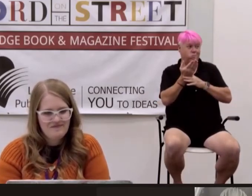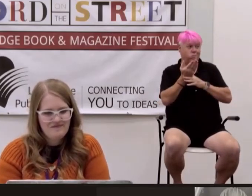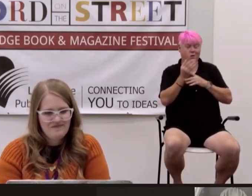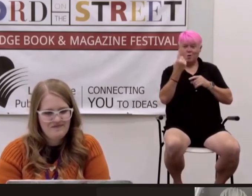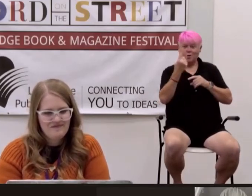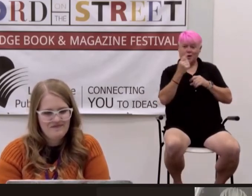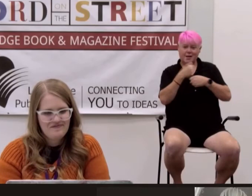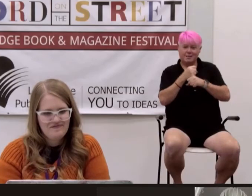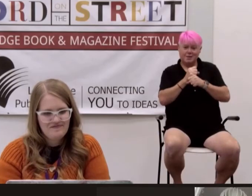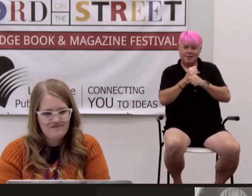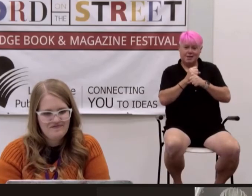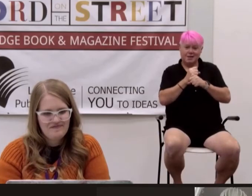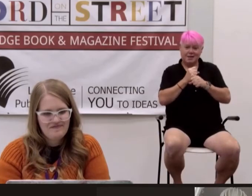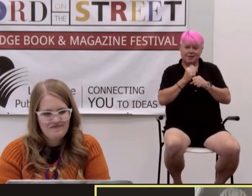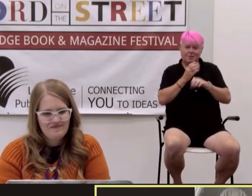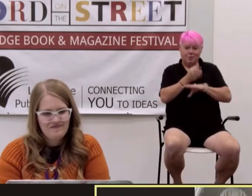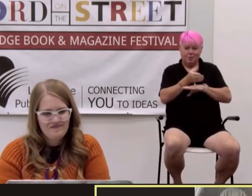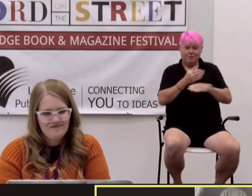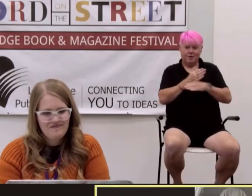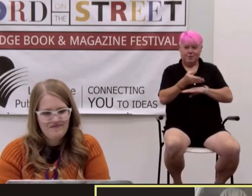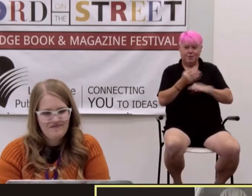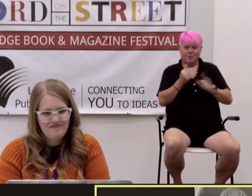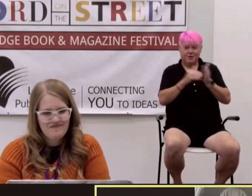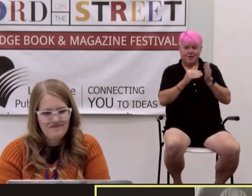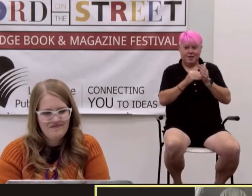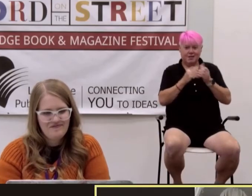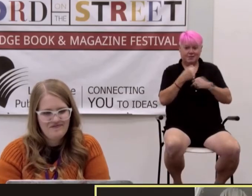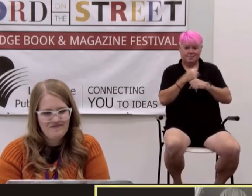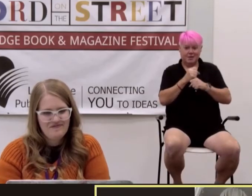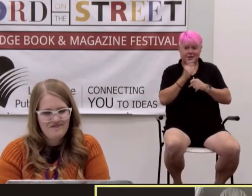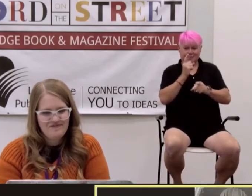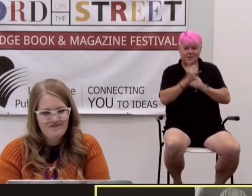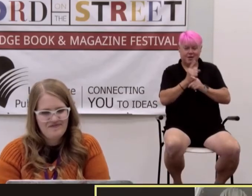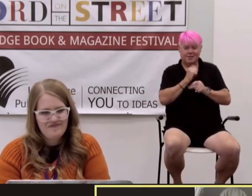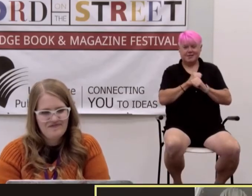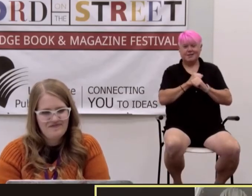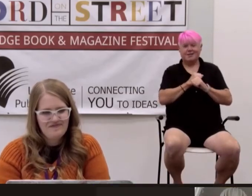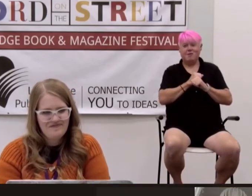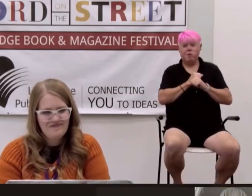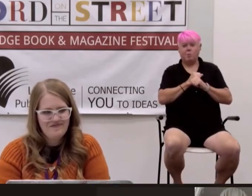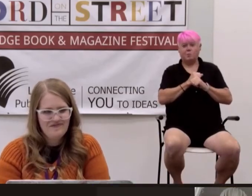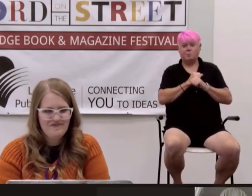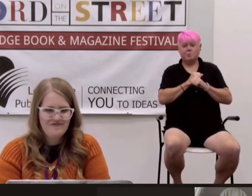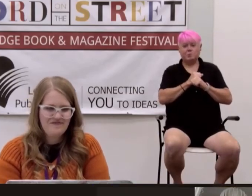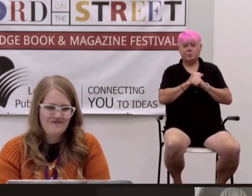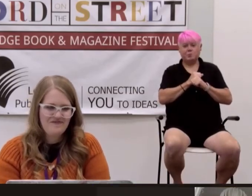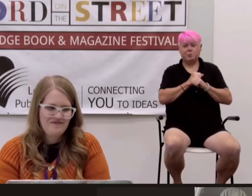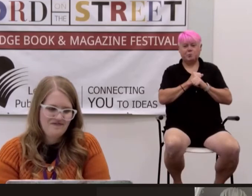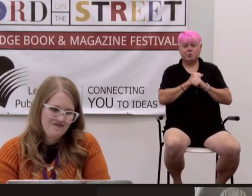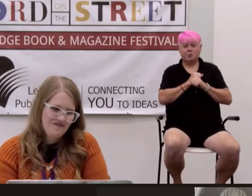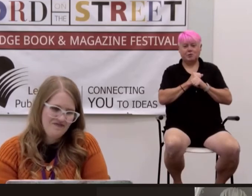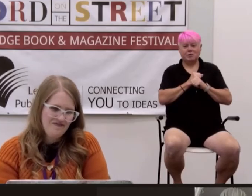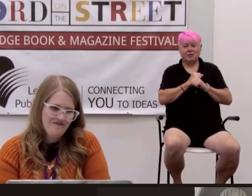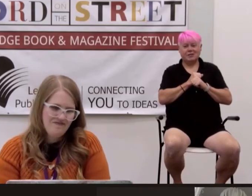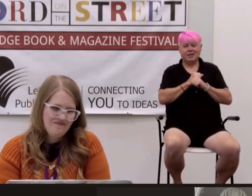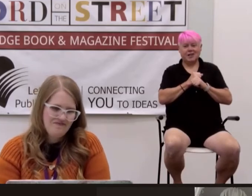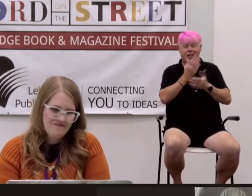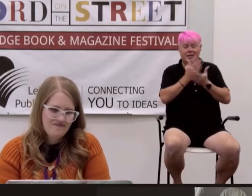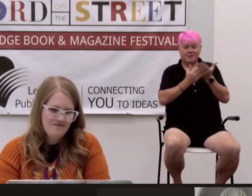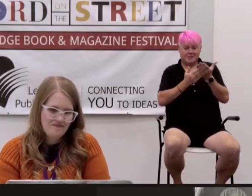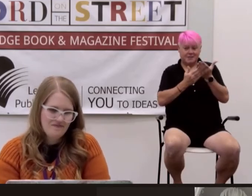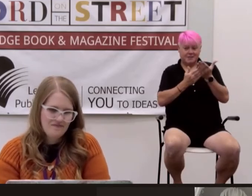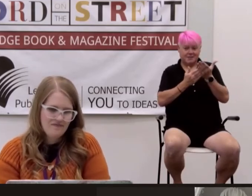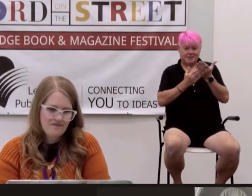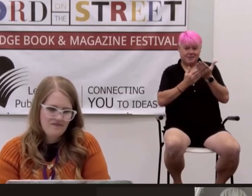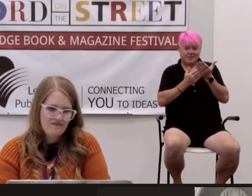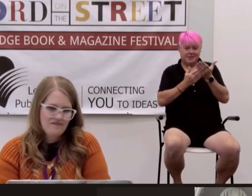get it right? Yeah. What was that one? I can't remember. And I kept pestering Shane over some of the recipe. Well, the